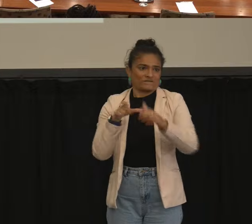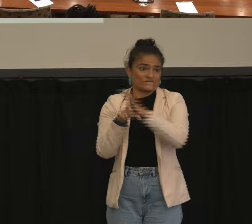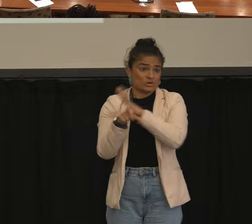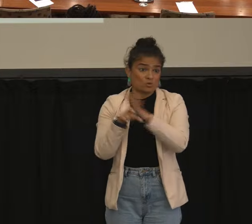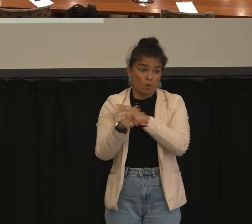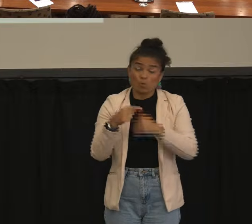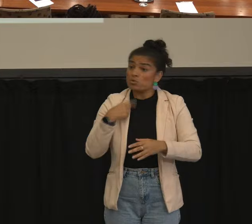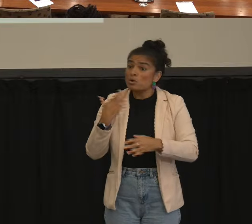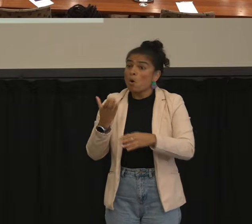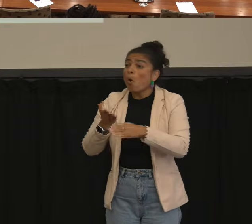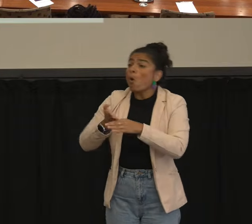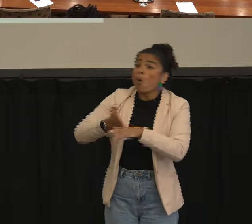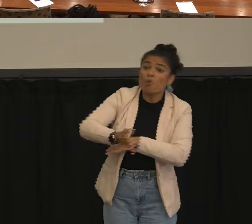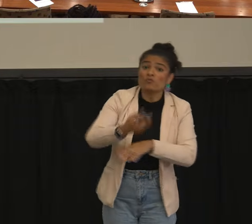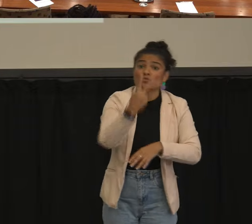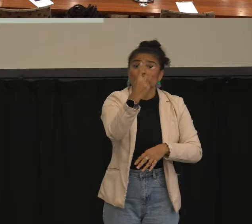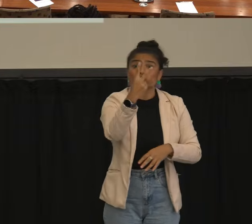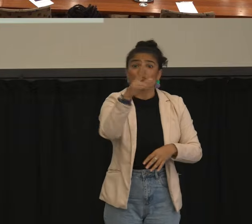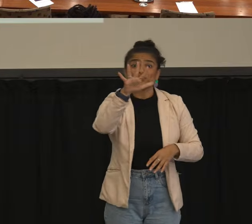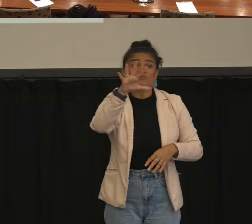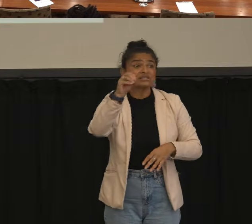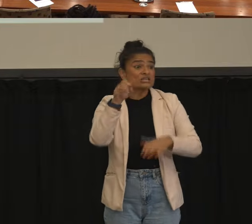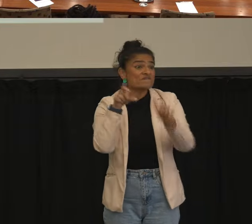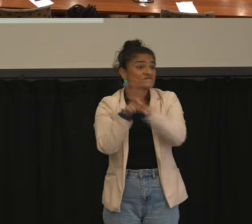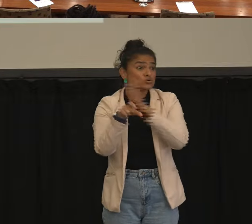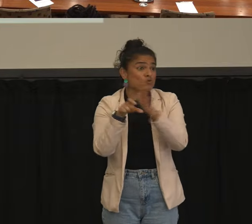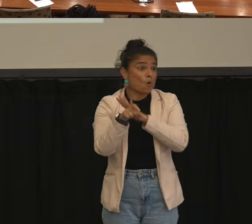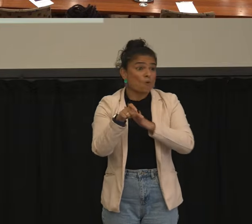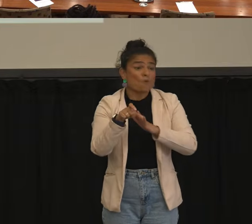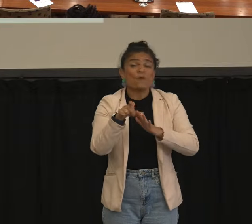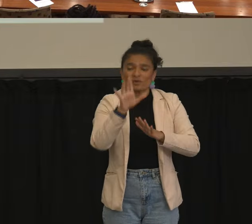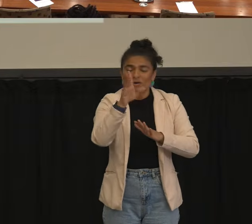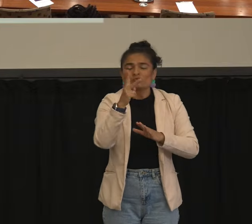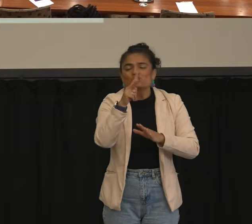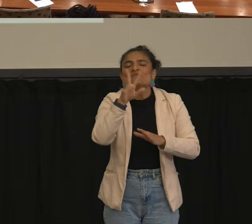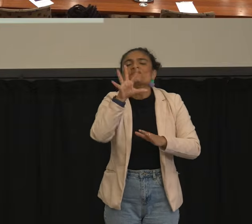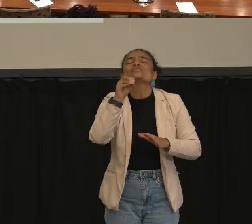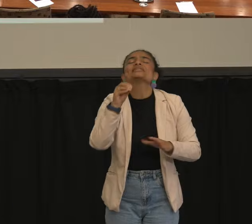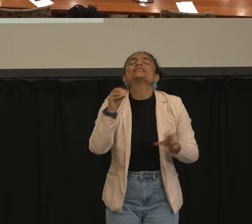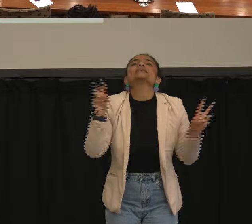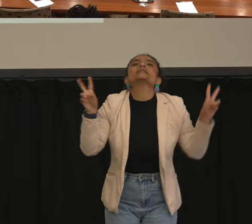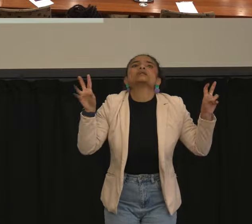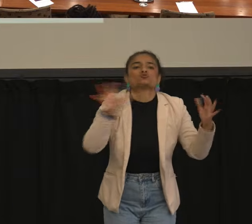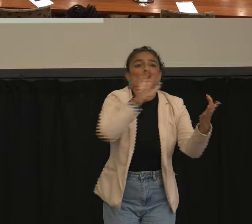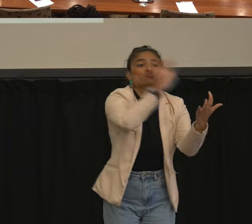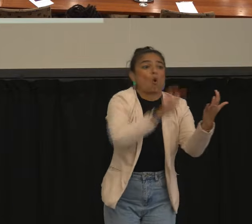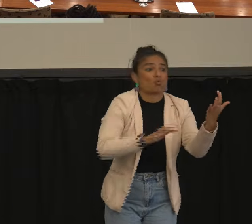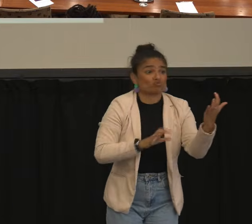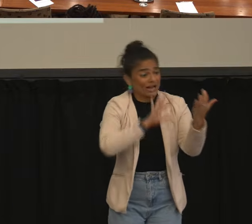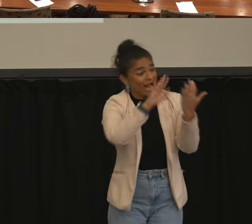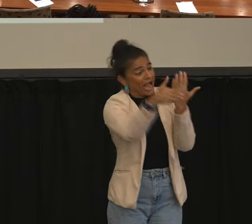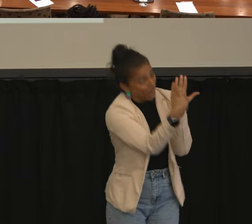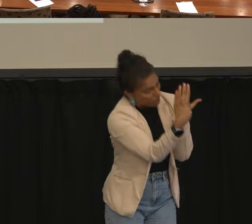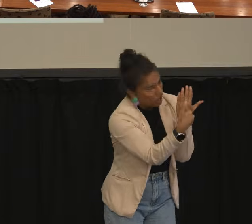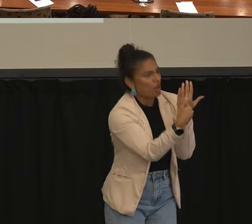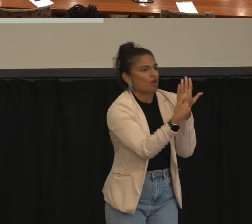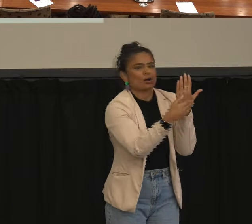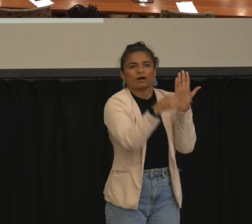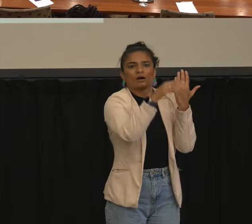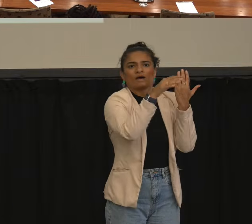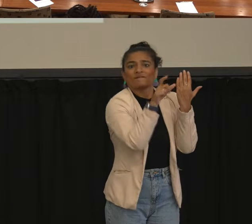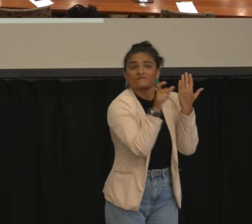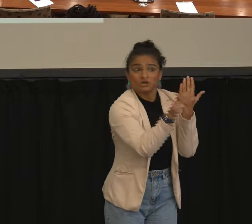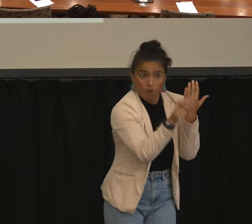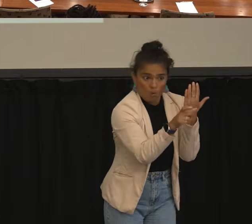asking, looking for a host to host all our content. We have over 250